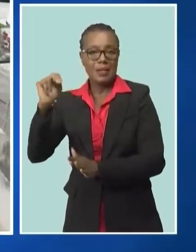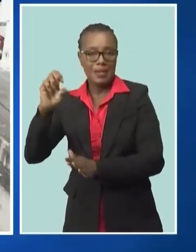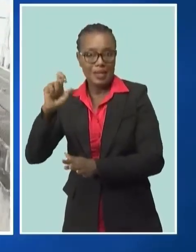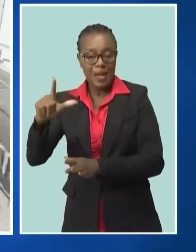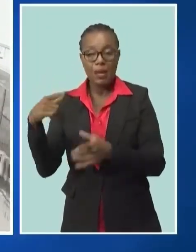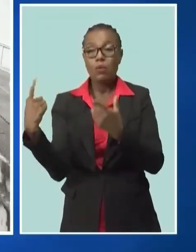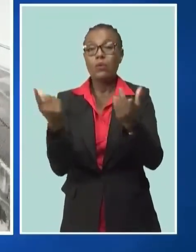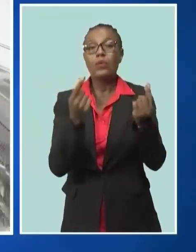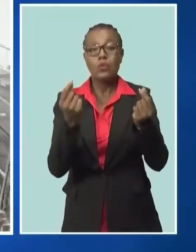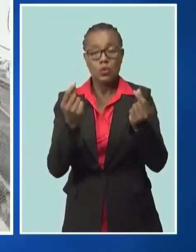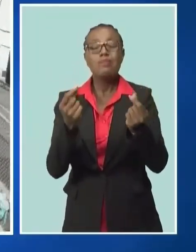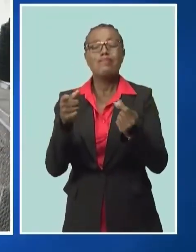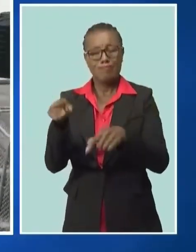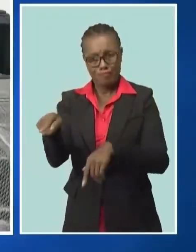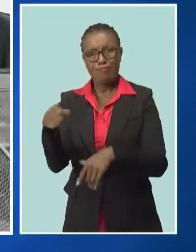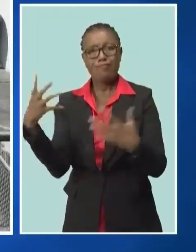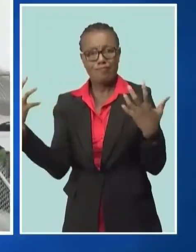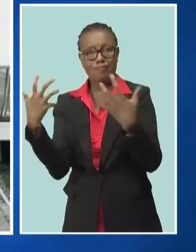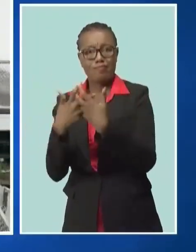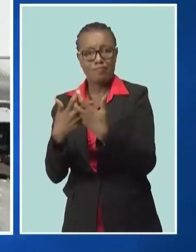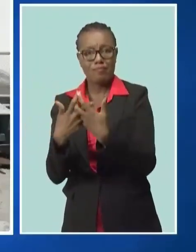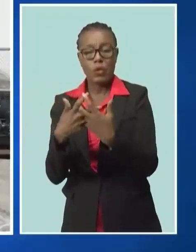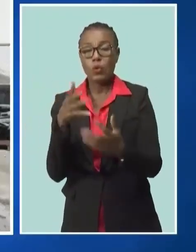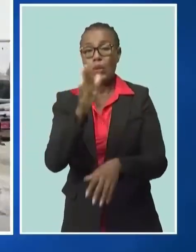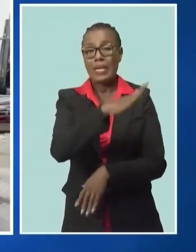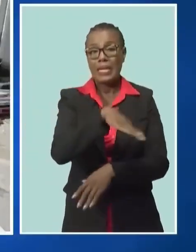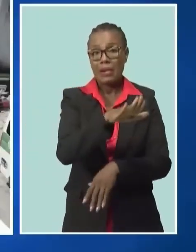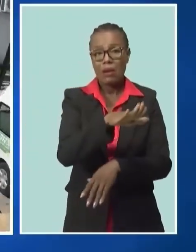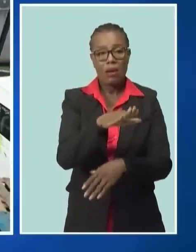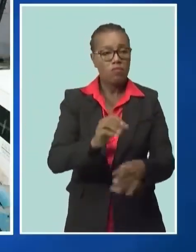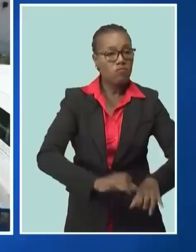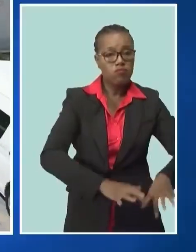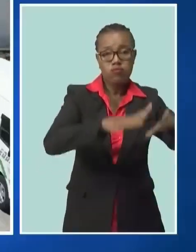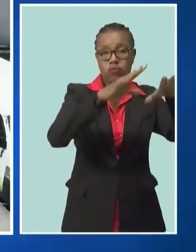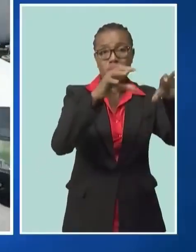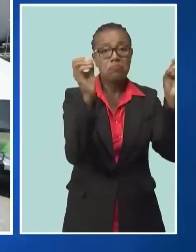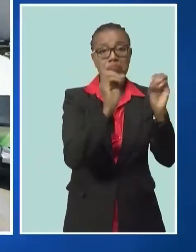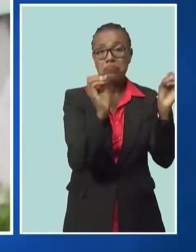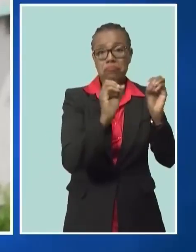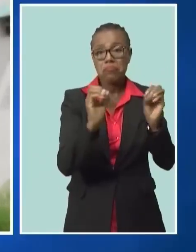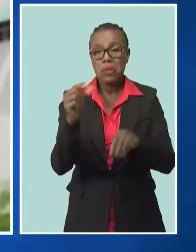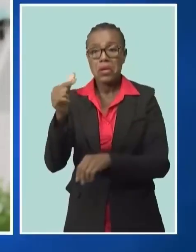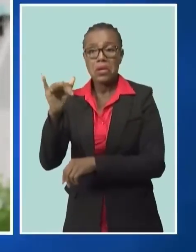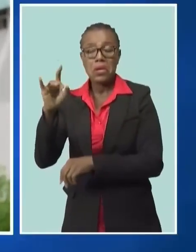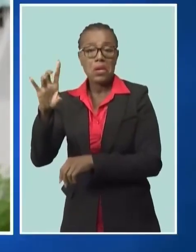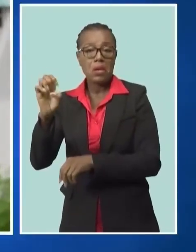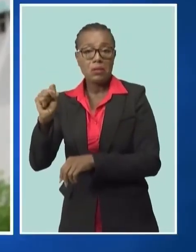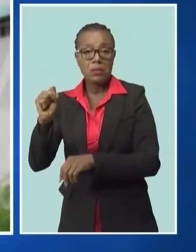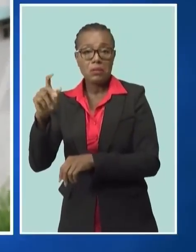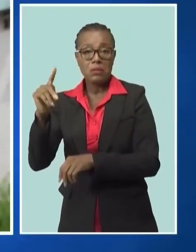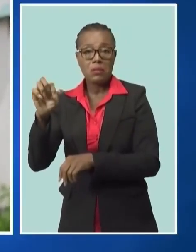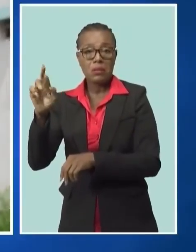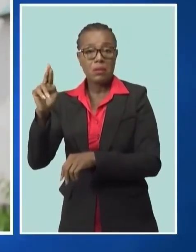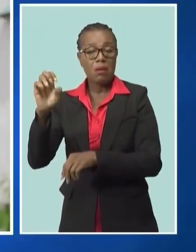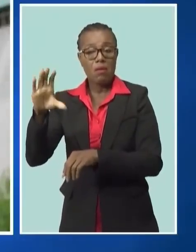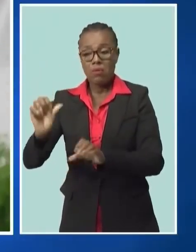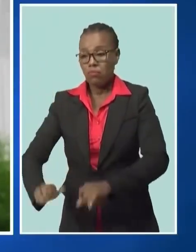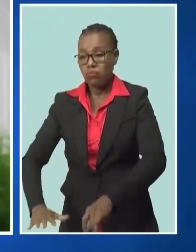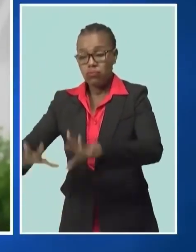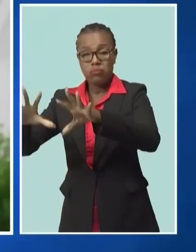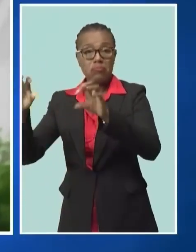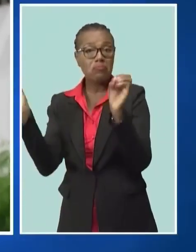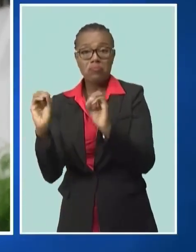Roundy Town, there was no flooding. In Gills Terrace, there was no flooding. Based on the volume of water that we had